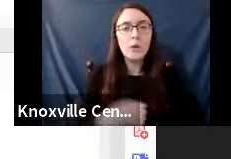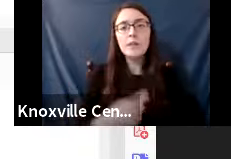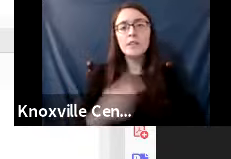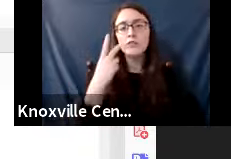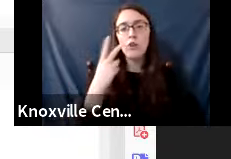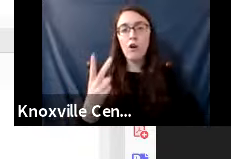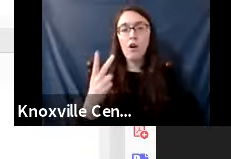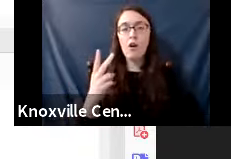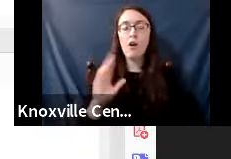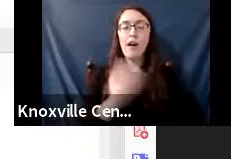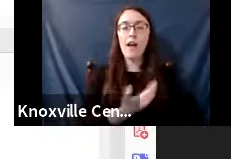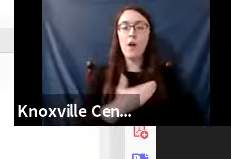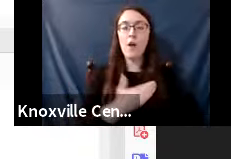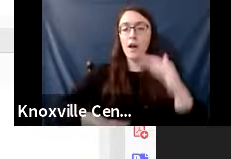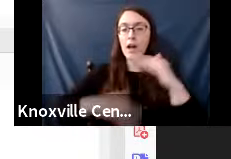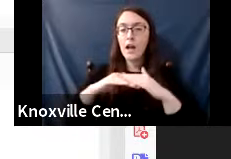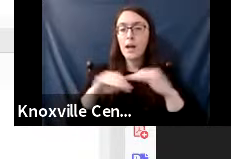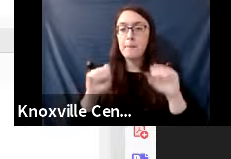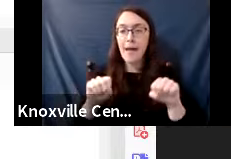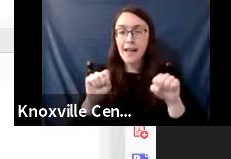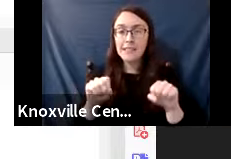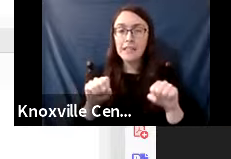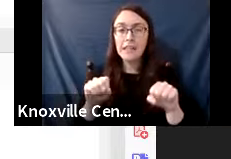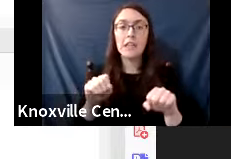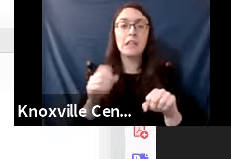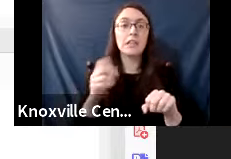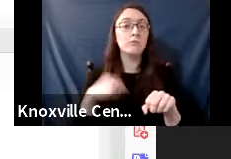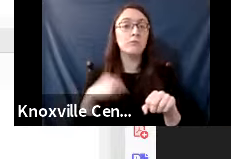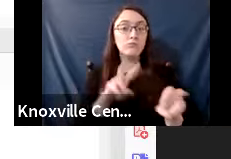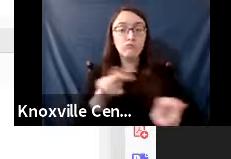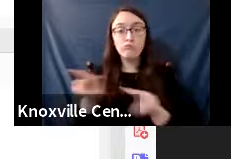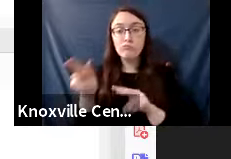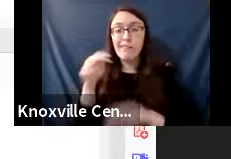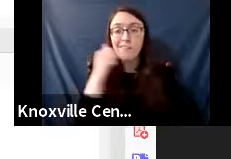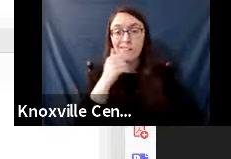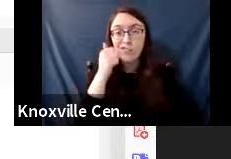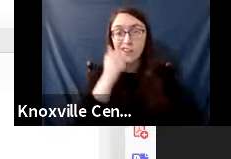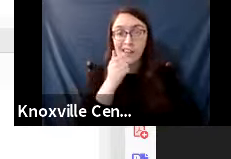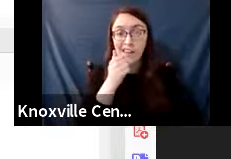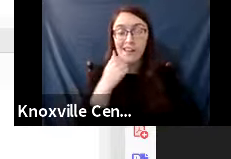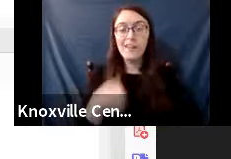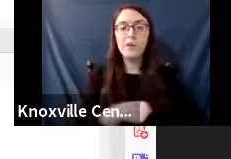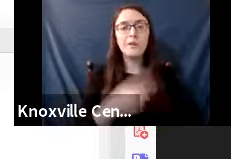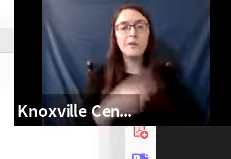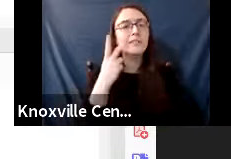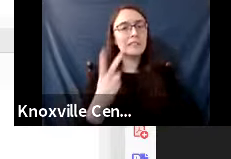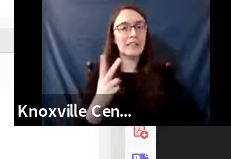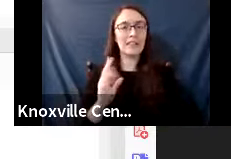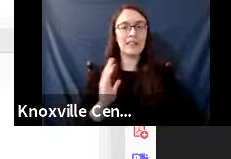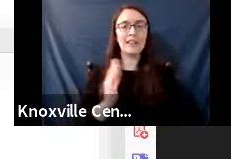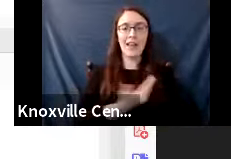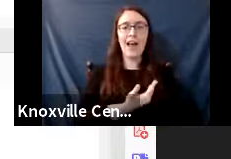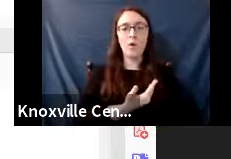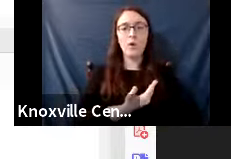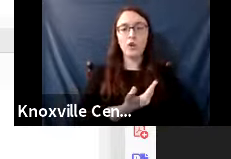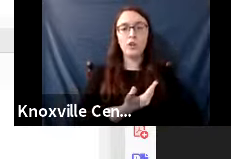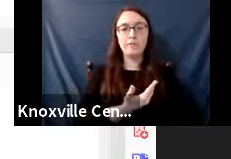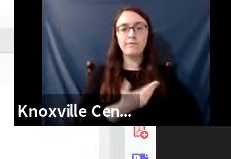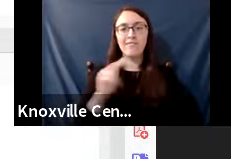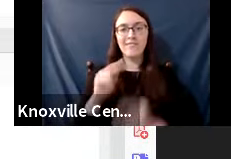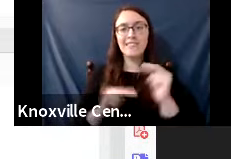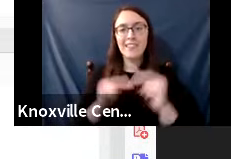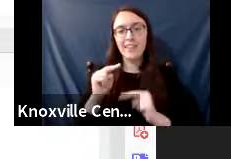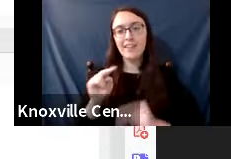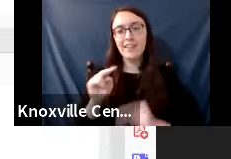we do across the community still every day. And we've certainly seen it at our own facility. And this is